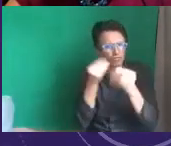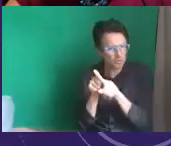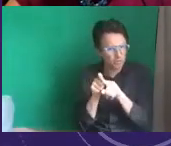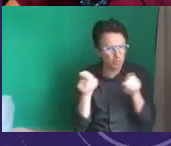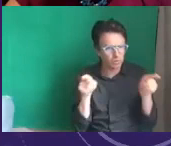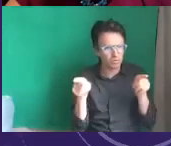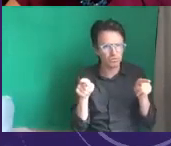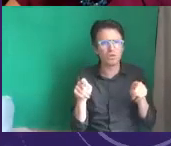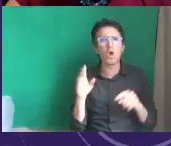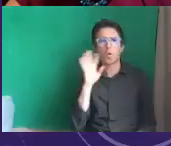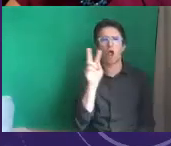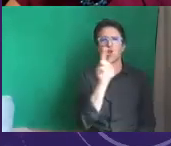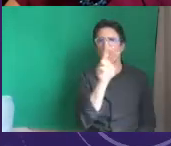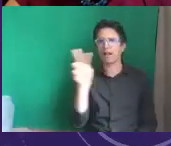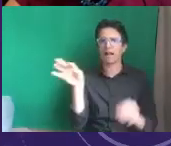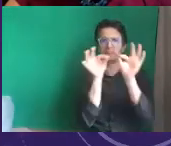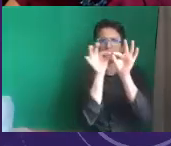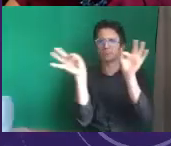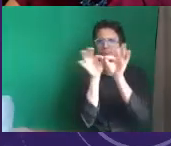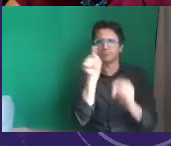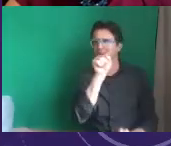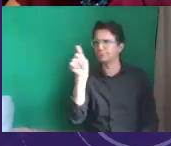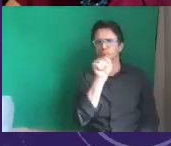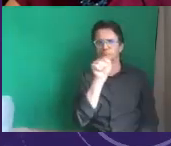in mind that Facebook